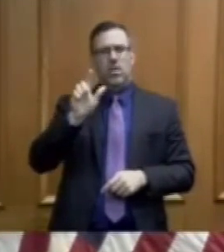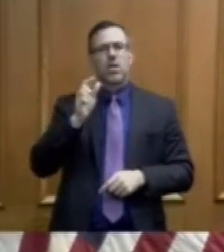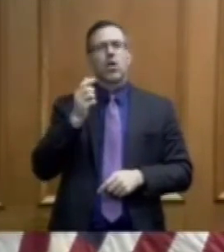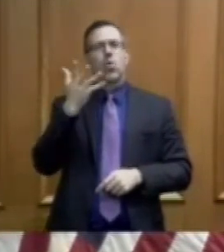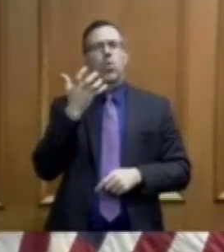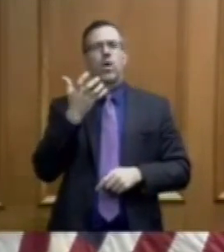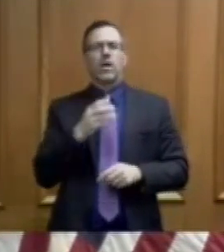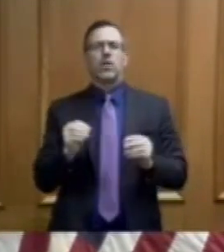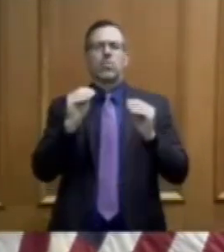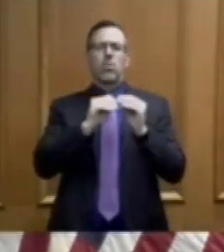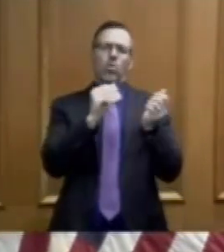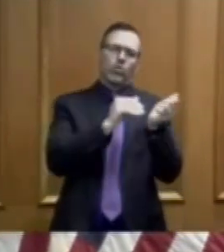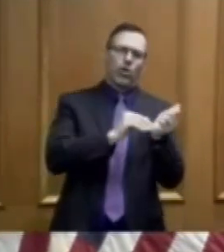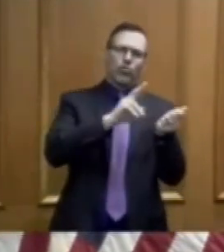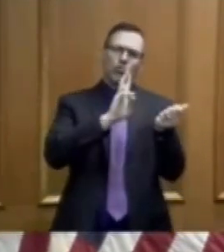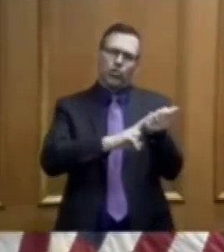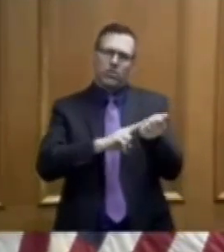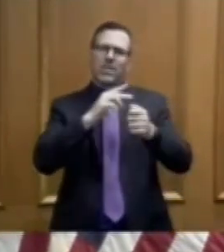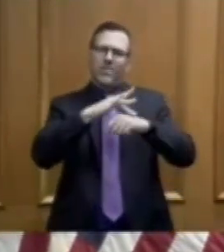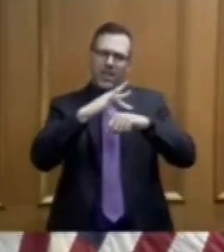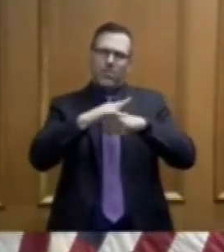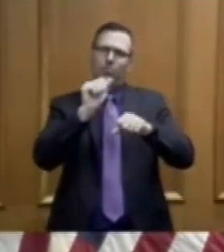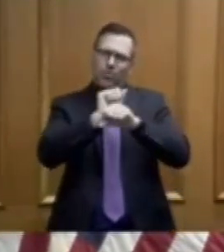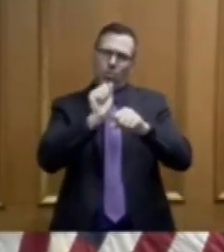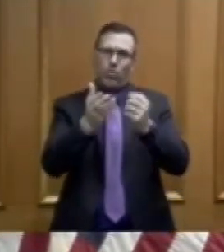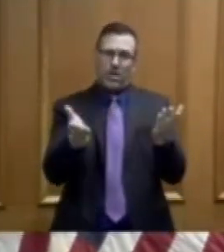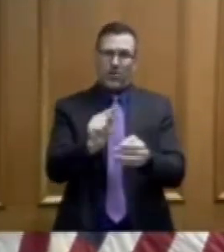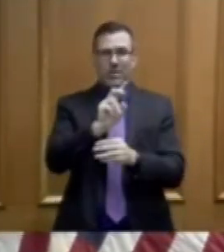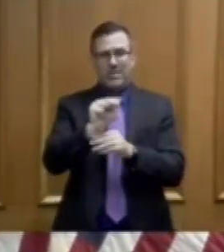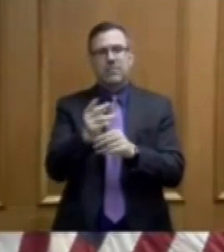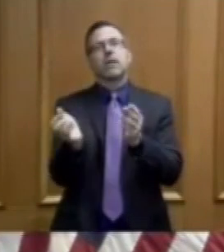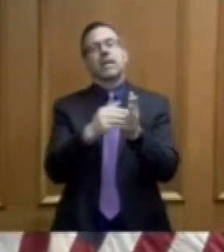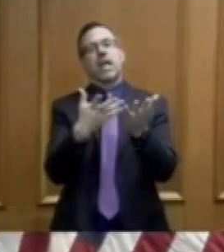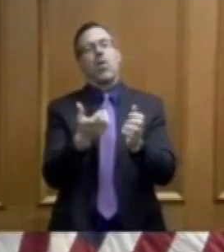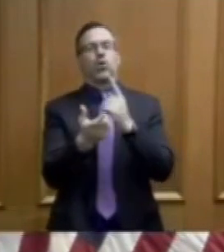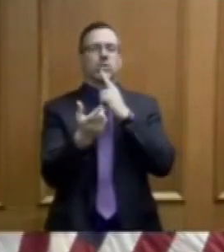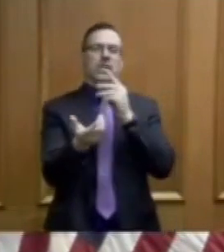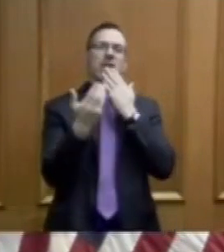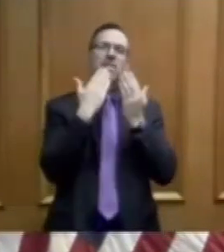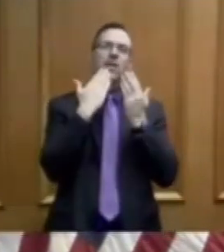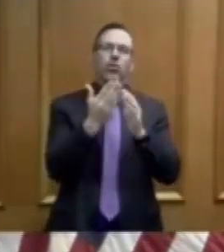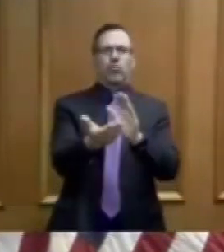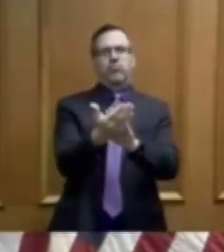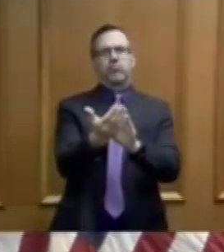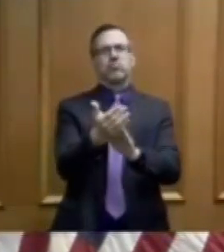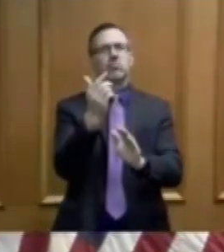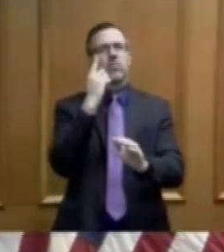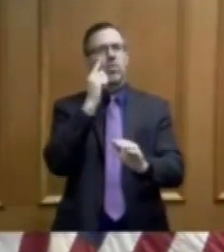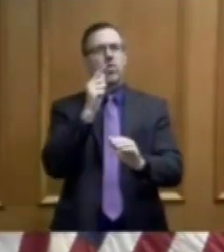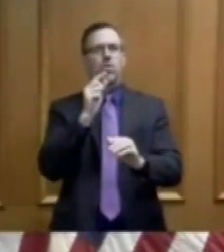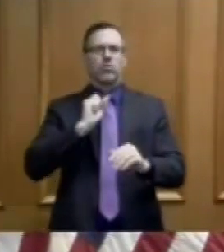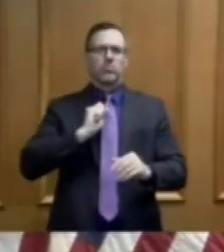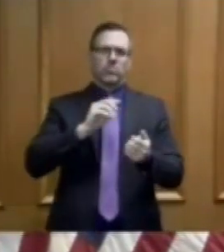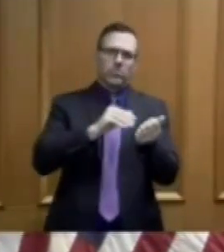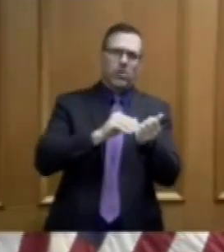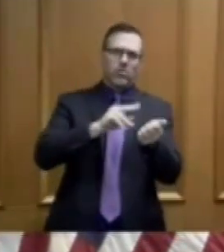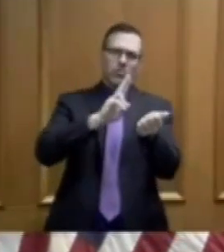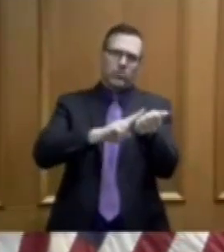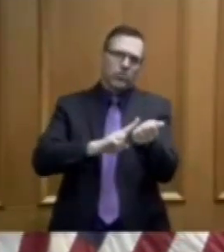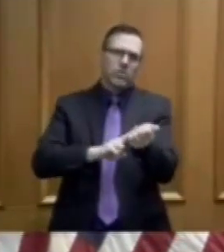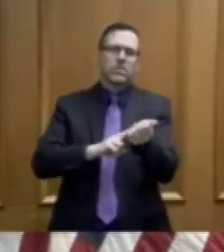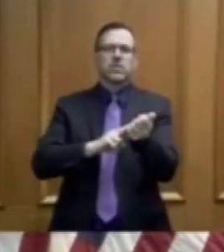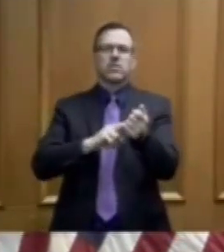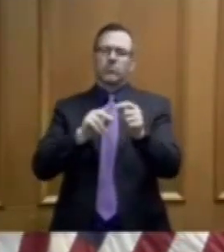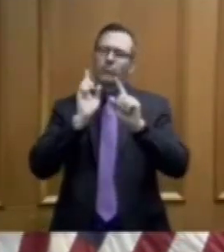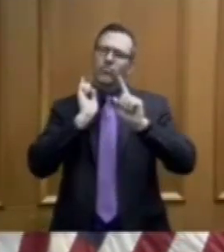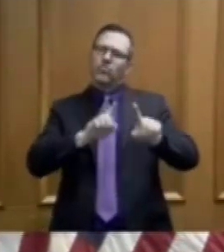in our state. I want to commend once again the healthcare workers who are putting themselves on the front lines, who continue to go